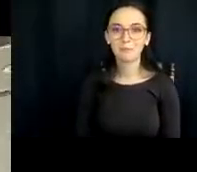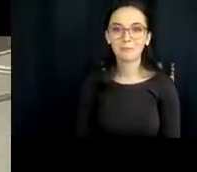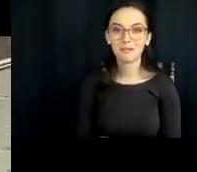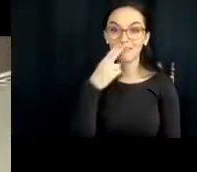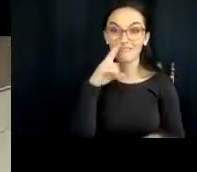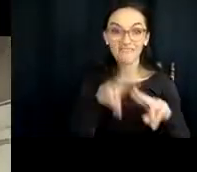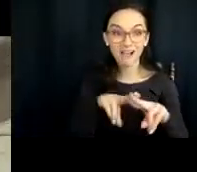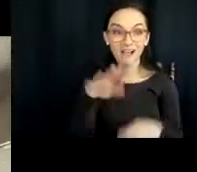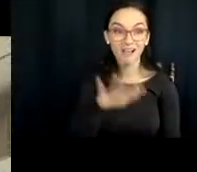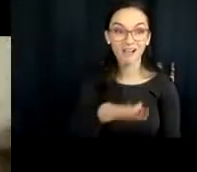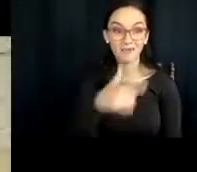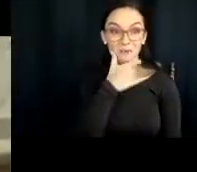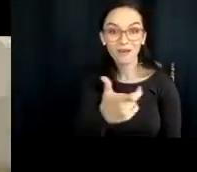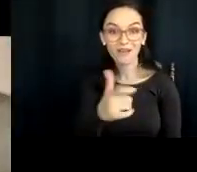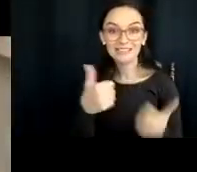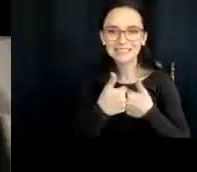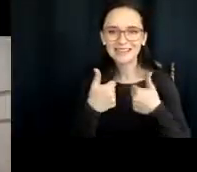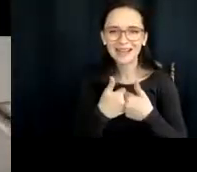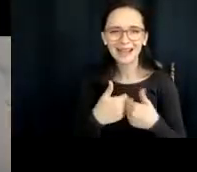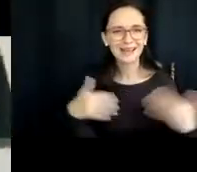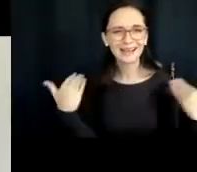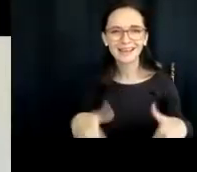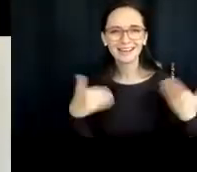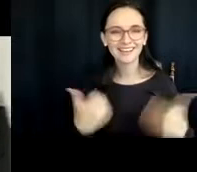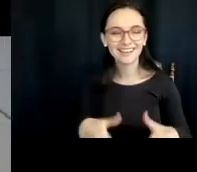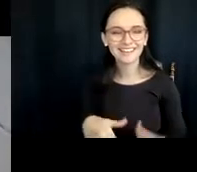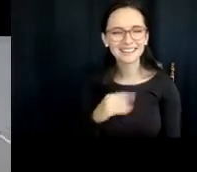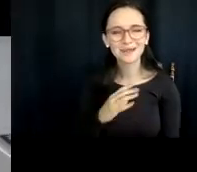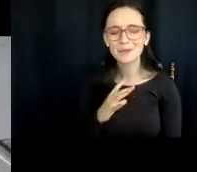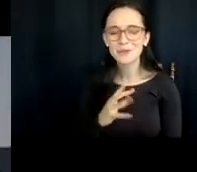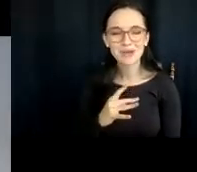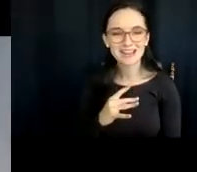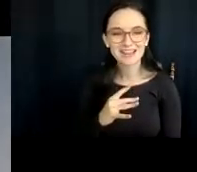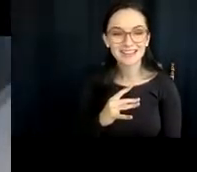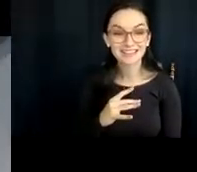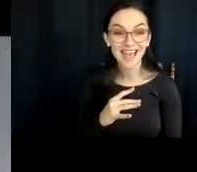is incredible. So cool. Go Ducks.